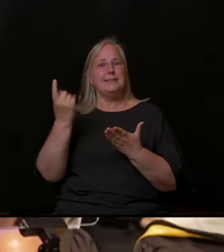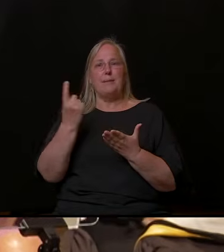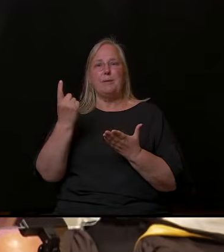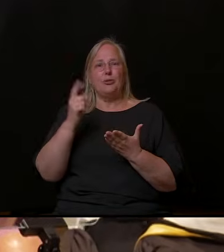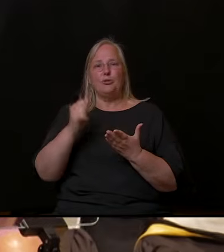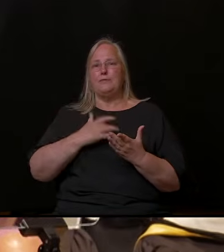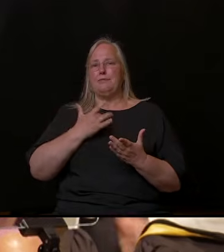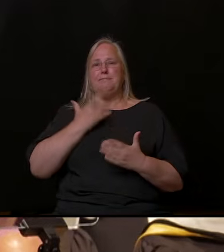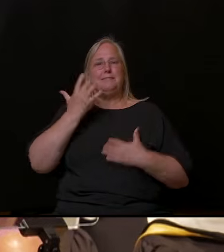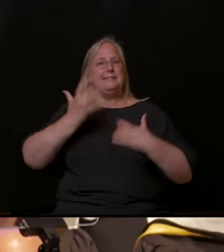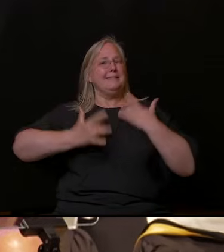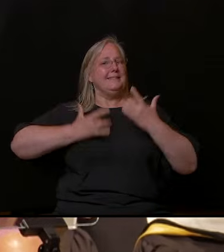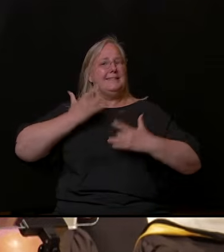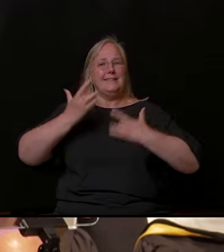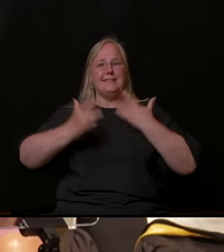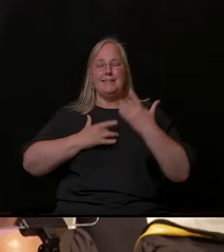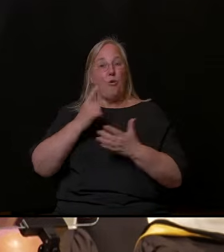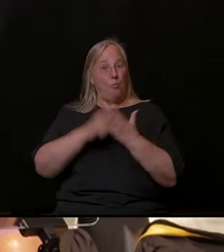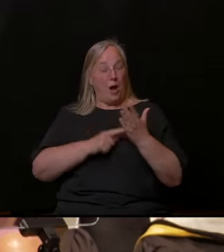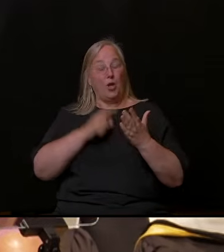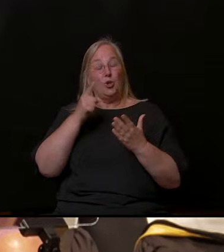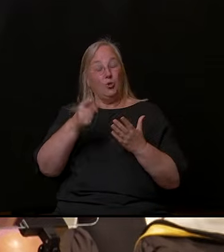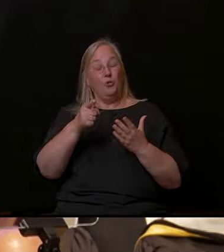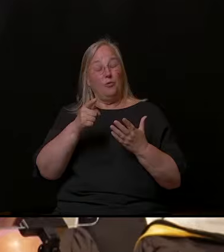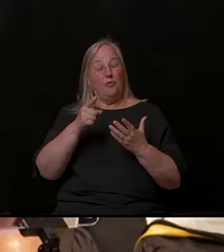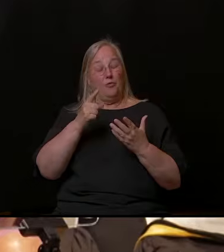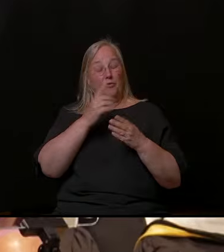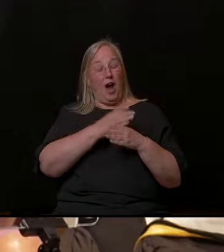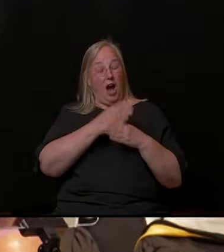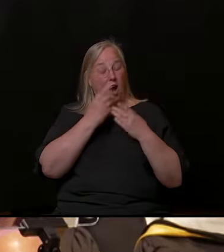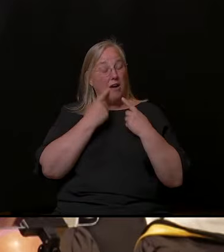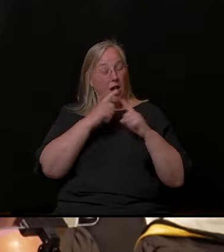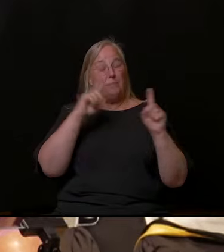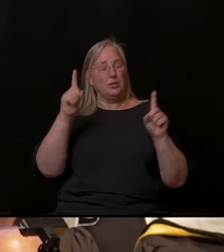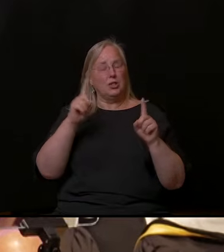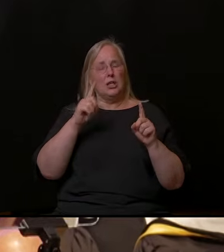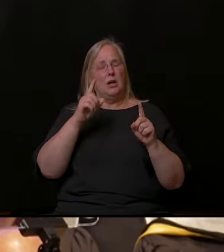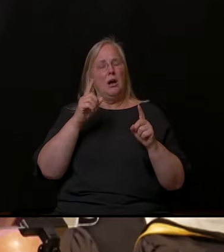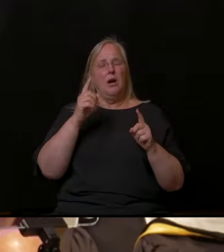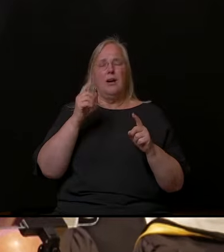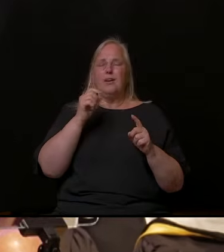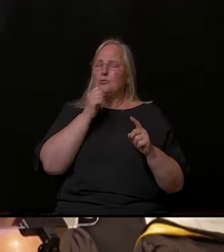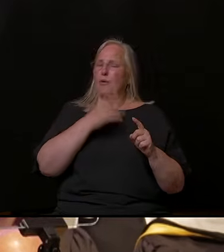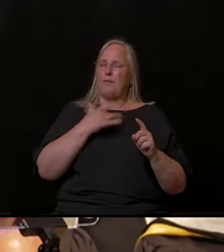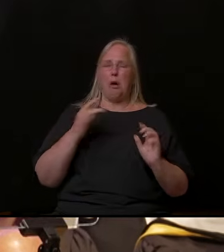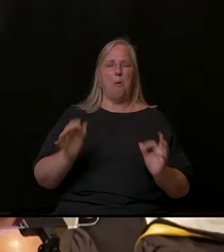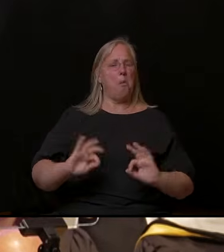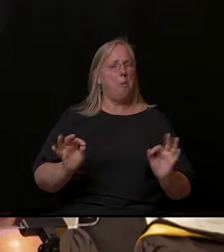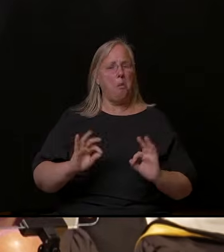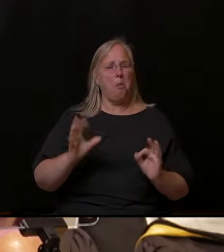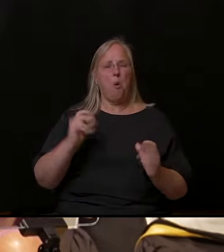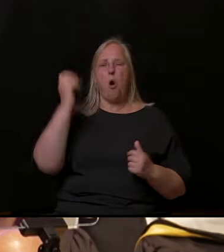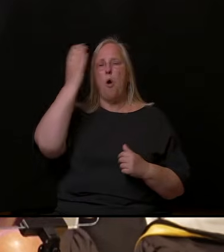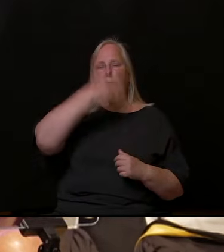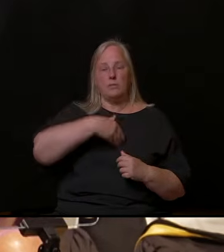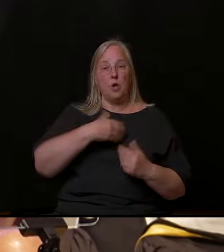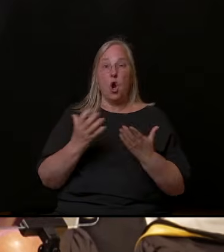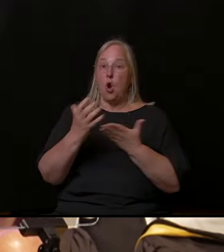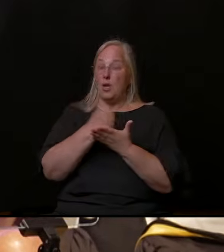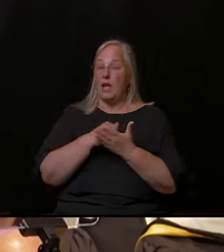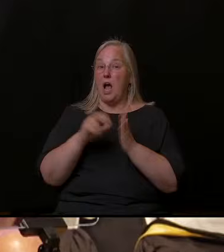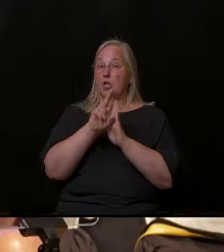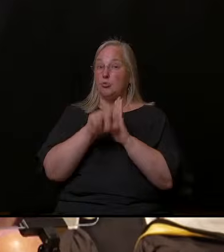about. What you have accomplished should never be taken lightly or overlooked. Earning an undergraduate degree